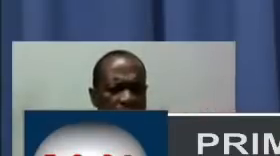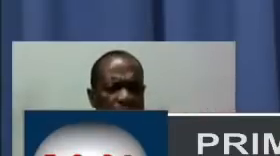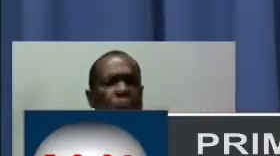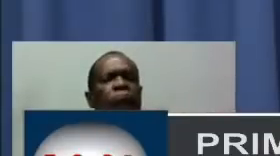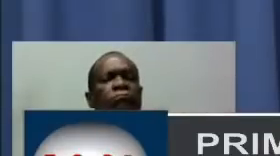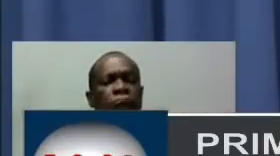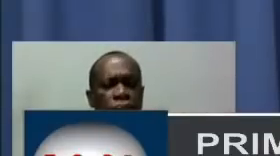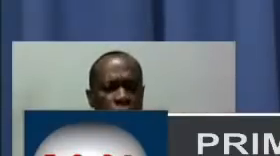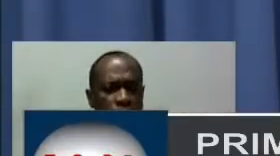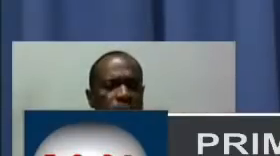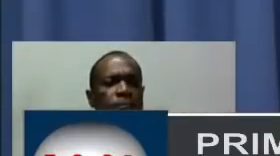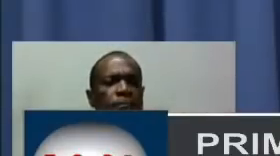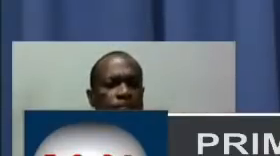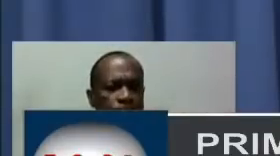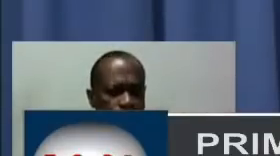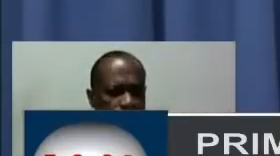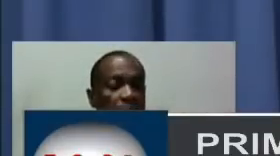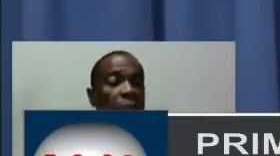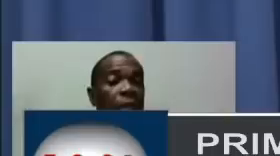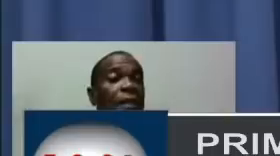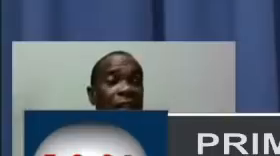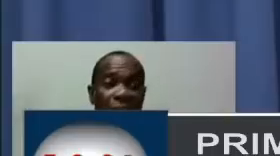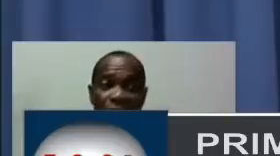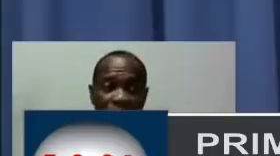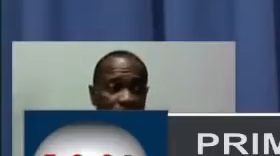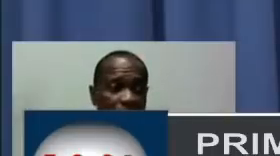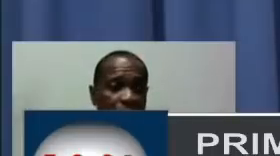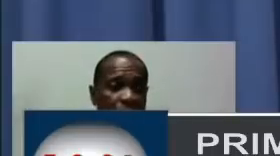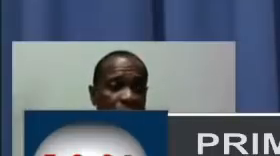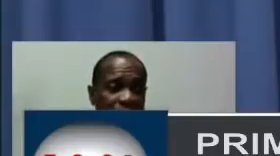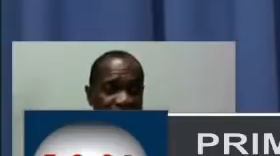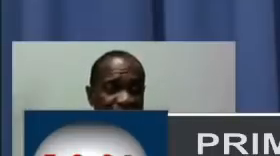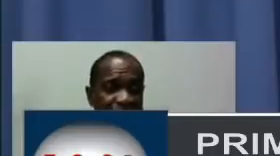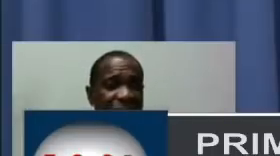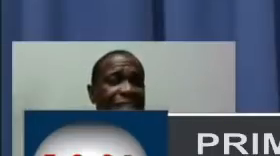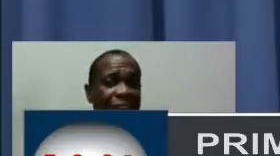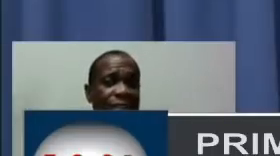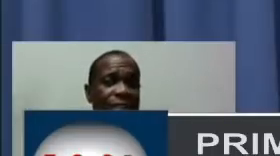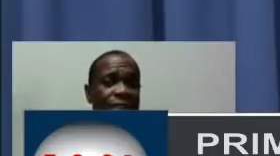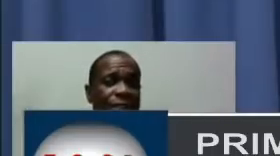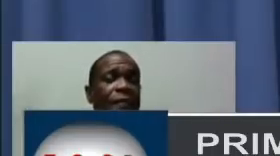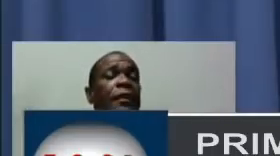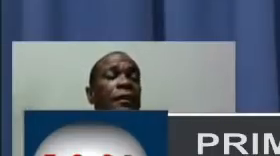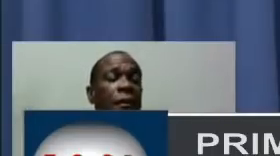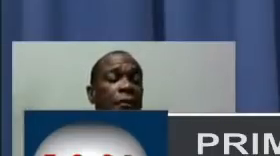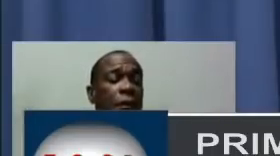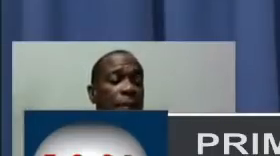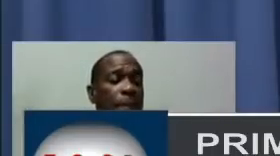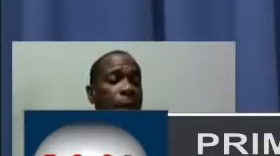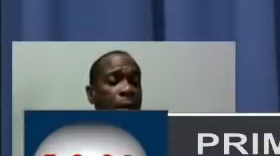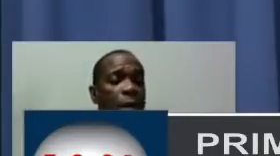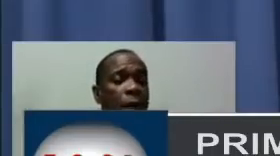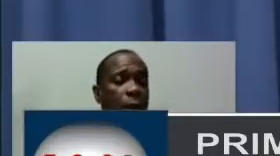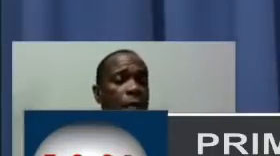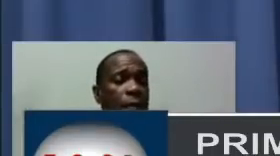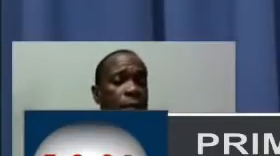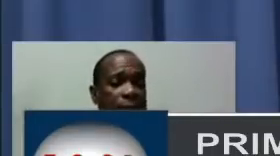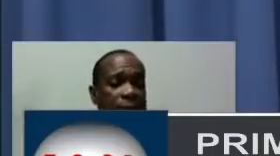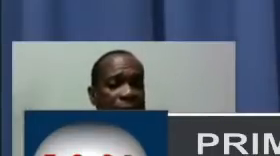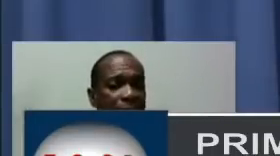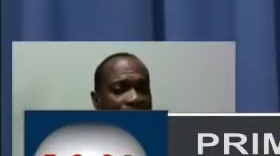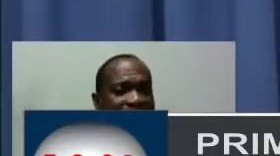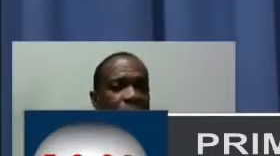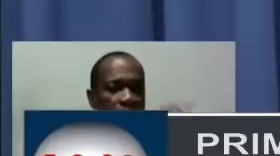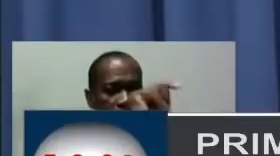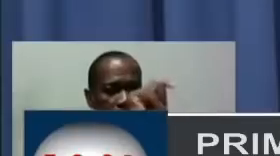a dedicated staff arrangement. So that is a parallel system in Tobago. At the Trek facility, which